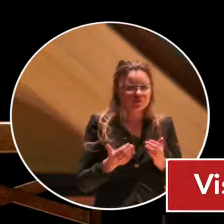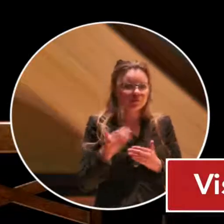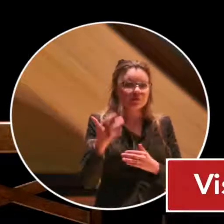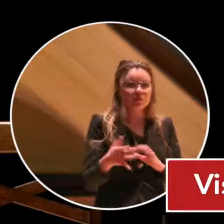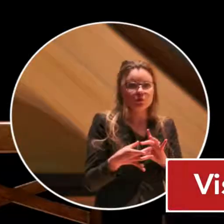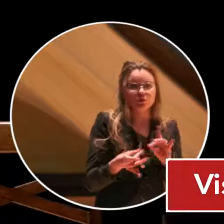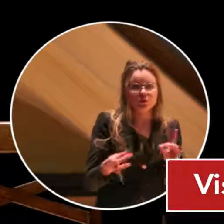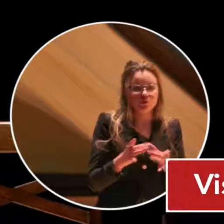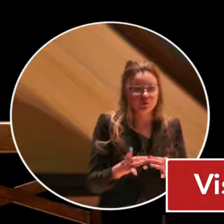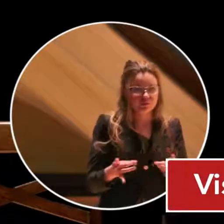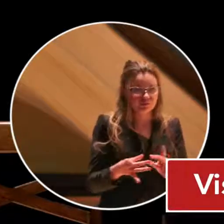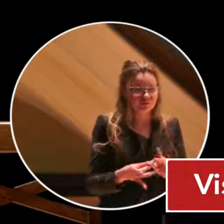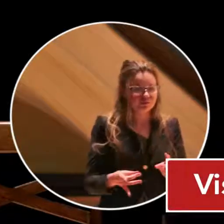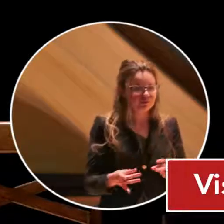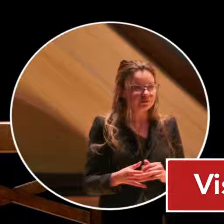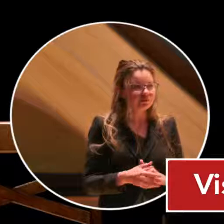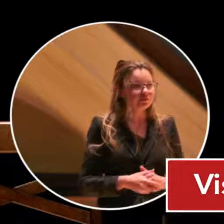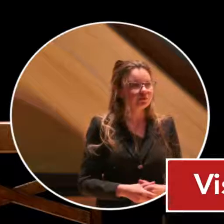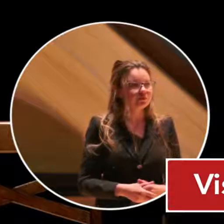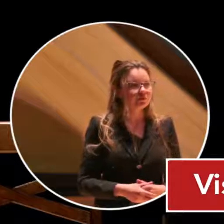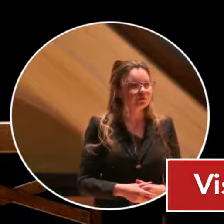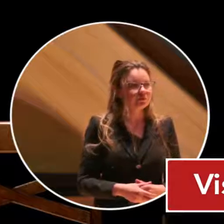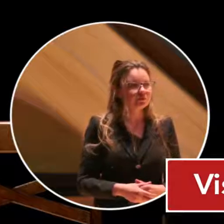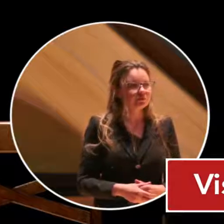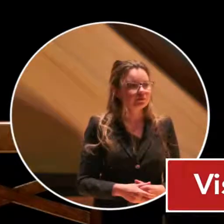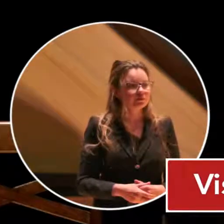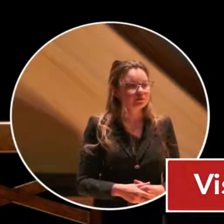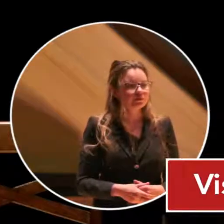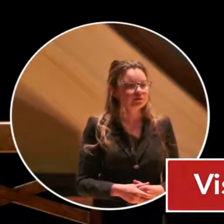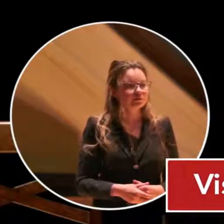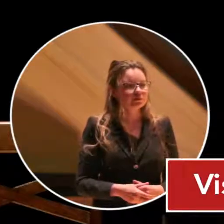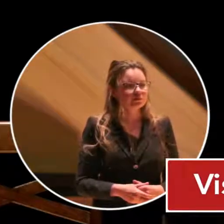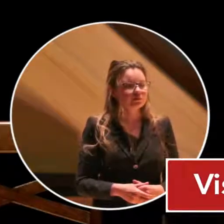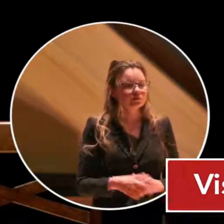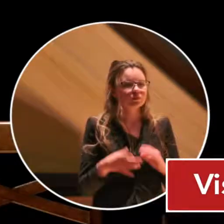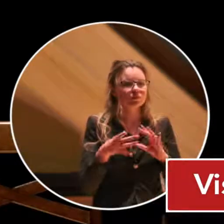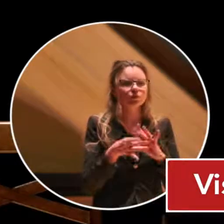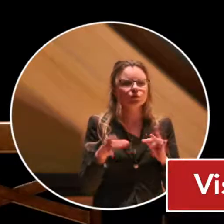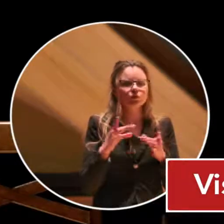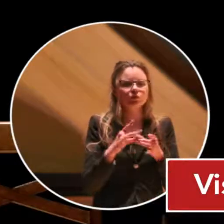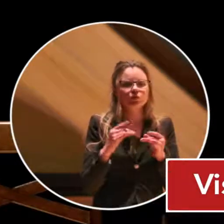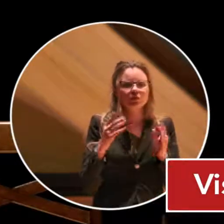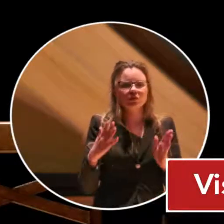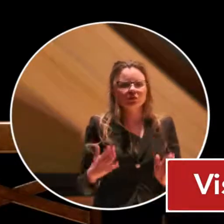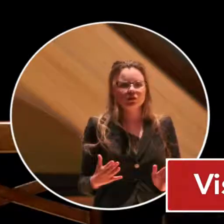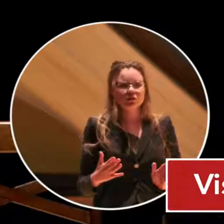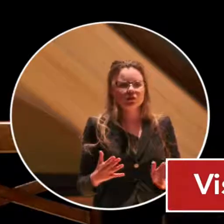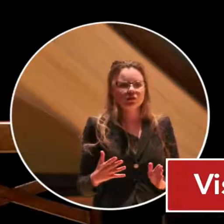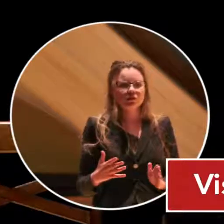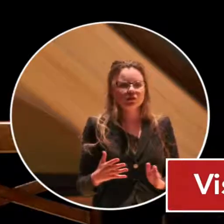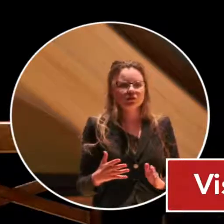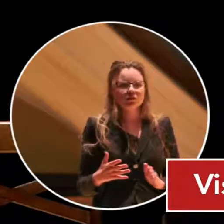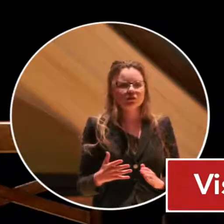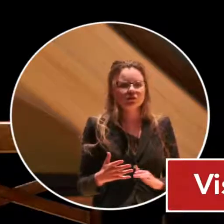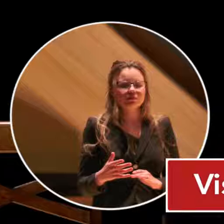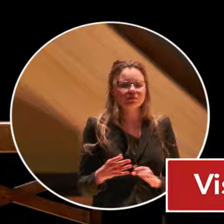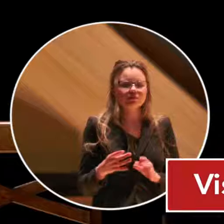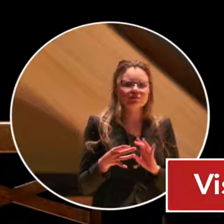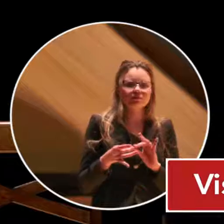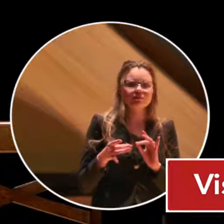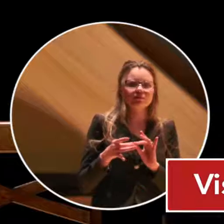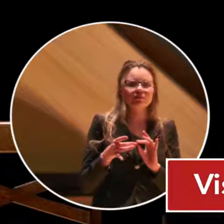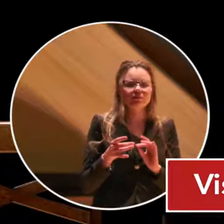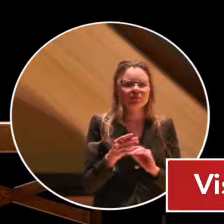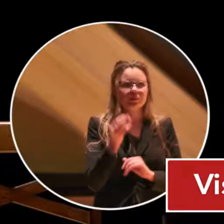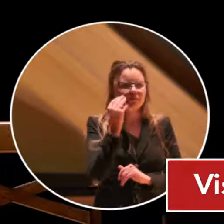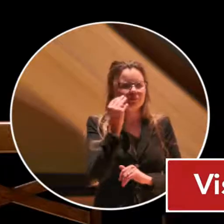story, we hear our storyteller strike a much different tone about memories, how